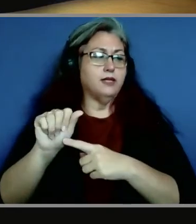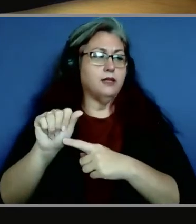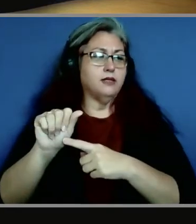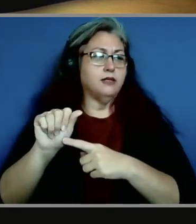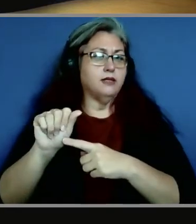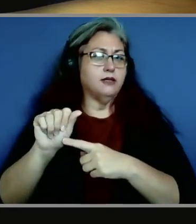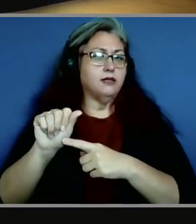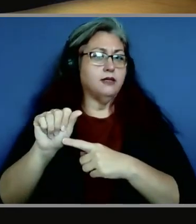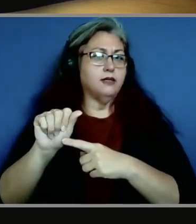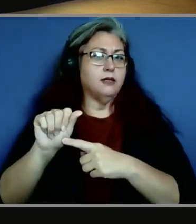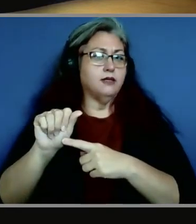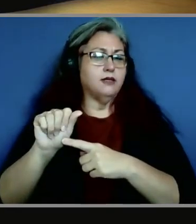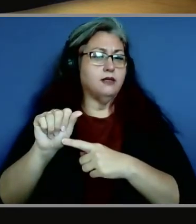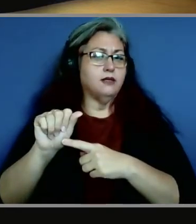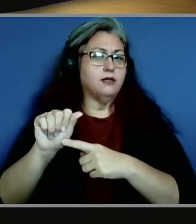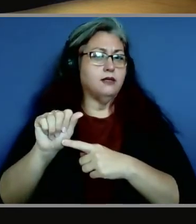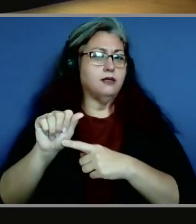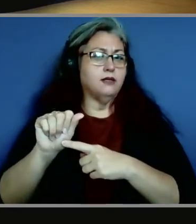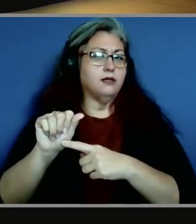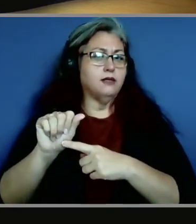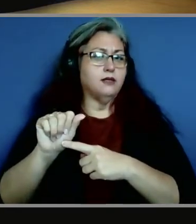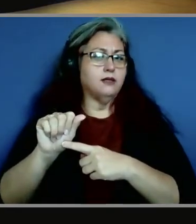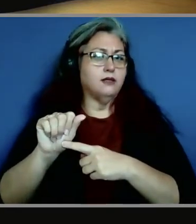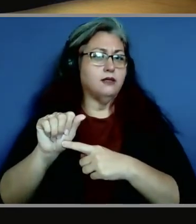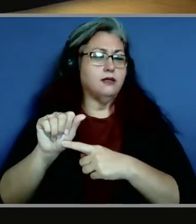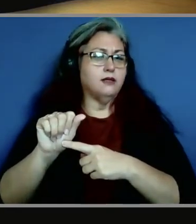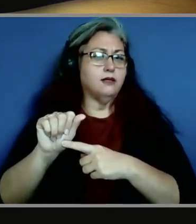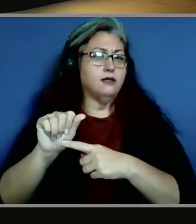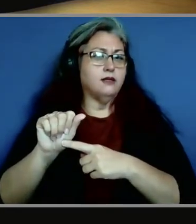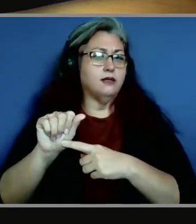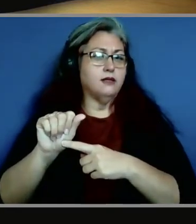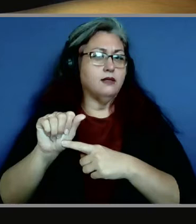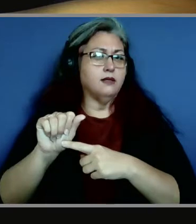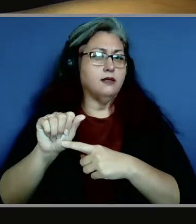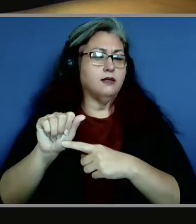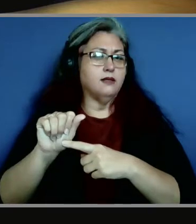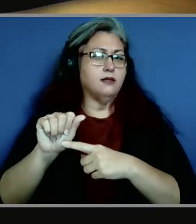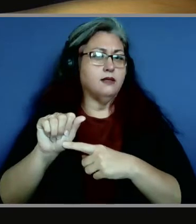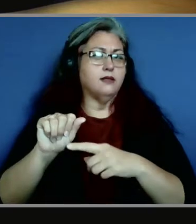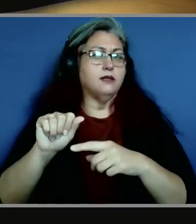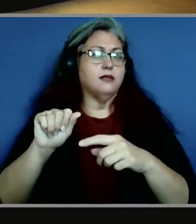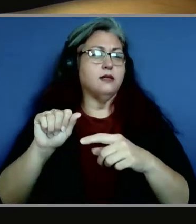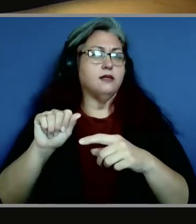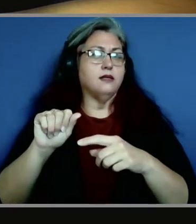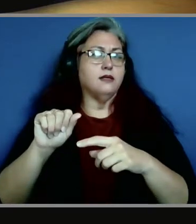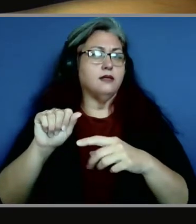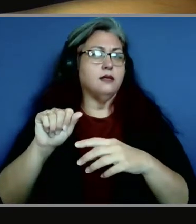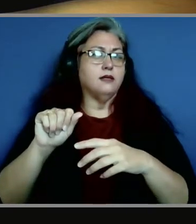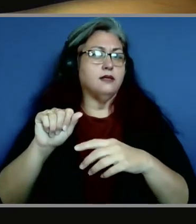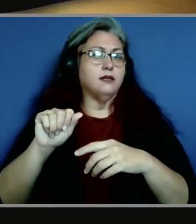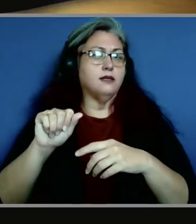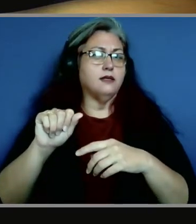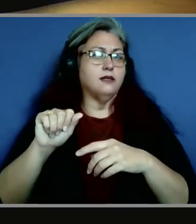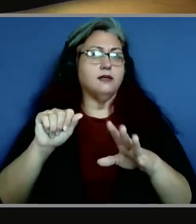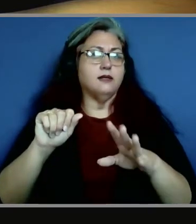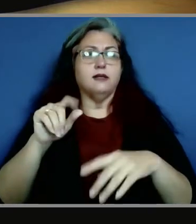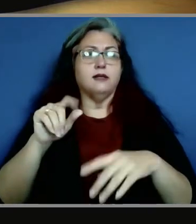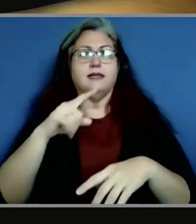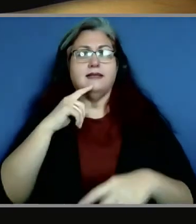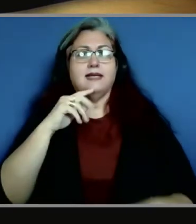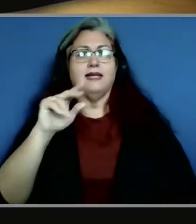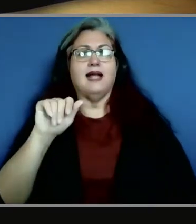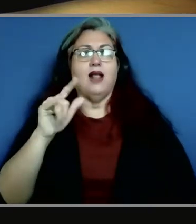disabilities possess an array of skills. I'm sorry,